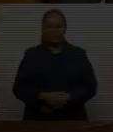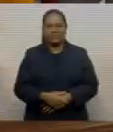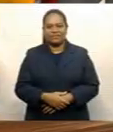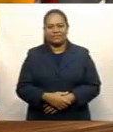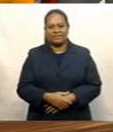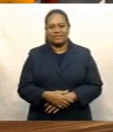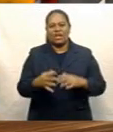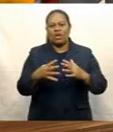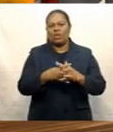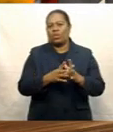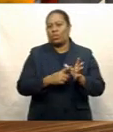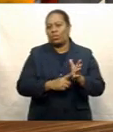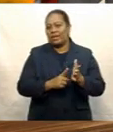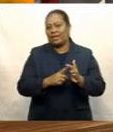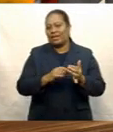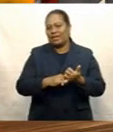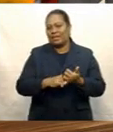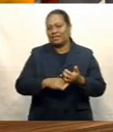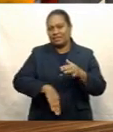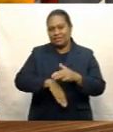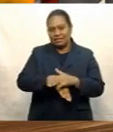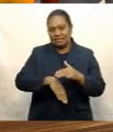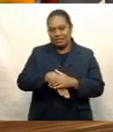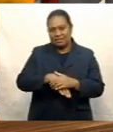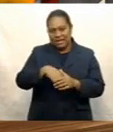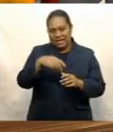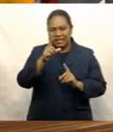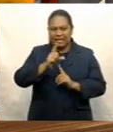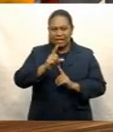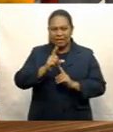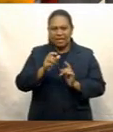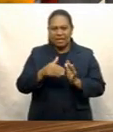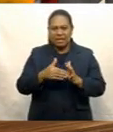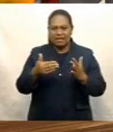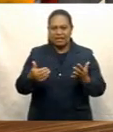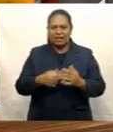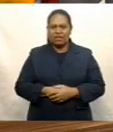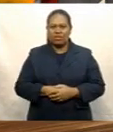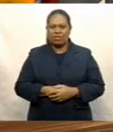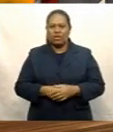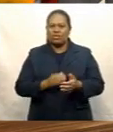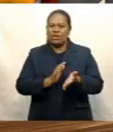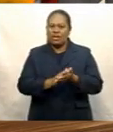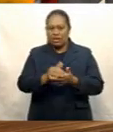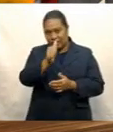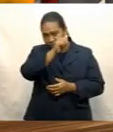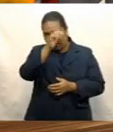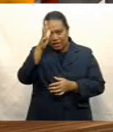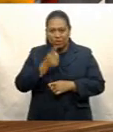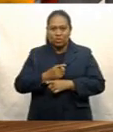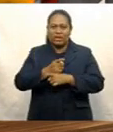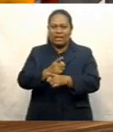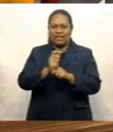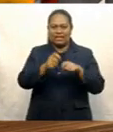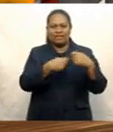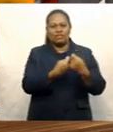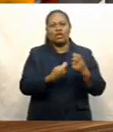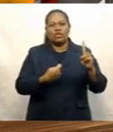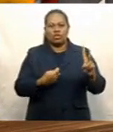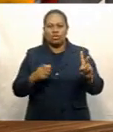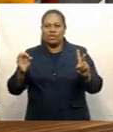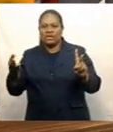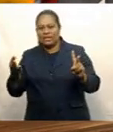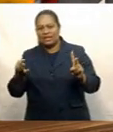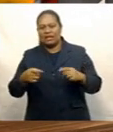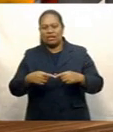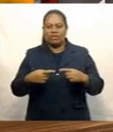progressing. Wales football captain Gareth Bale went from hero to villain, then back to hero again as he guided his side to a 2-0 win